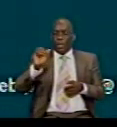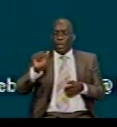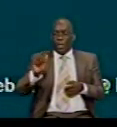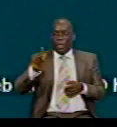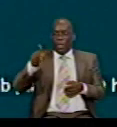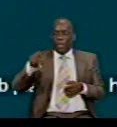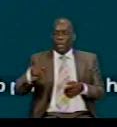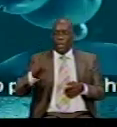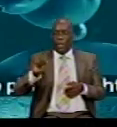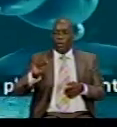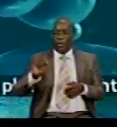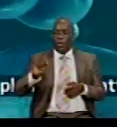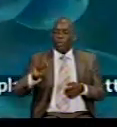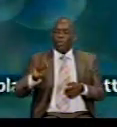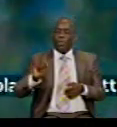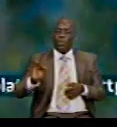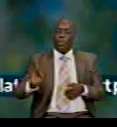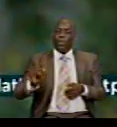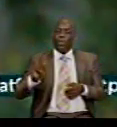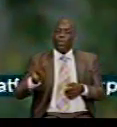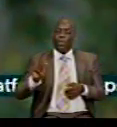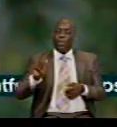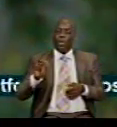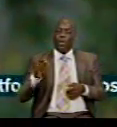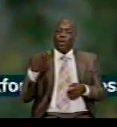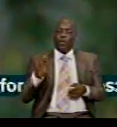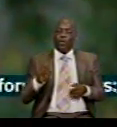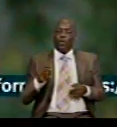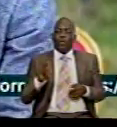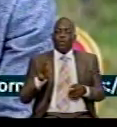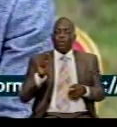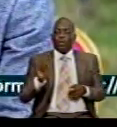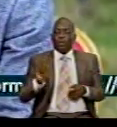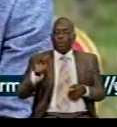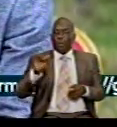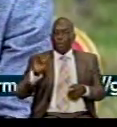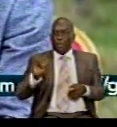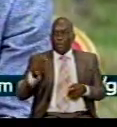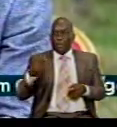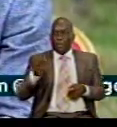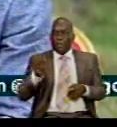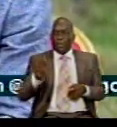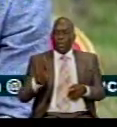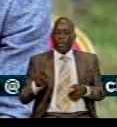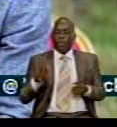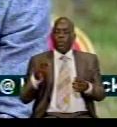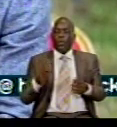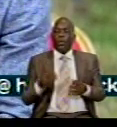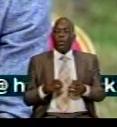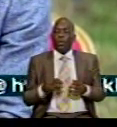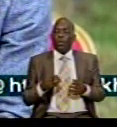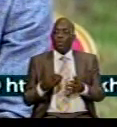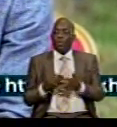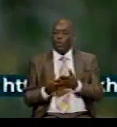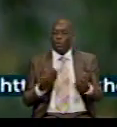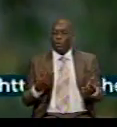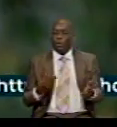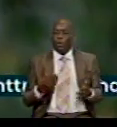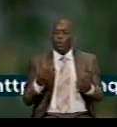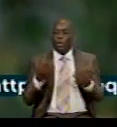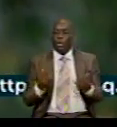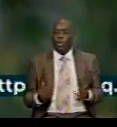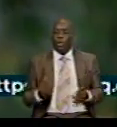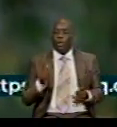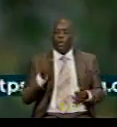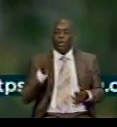up live. My name is Sunday Atta. Before now, I reside in South Africa. I'm